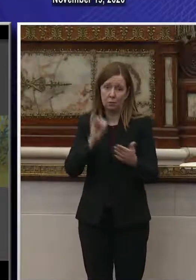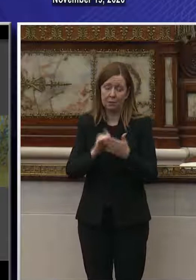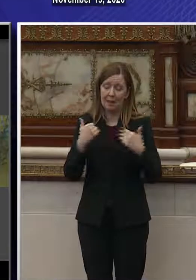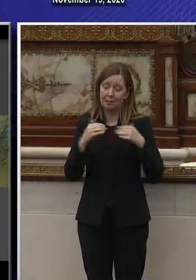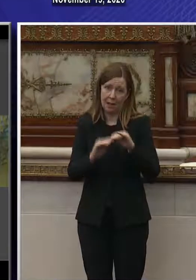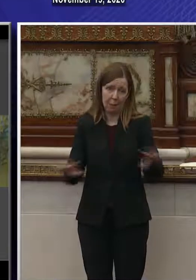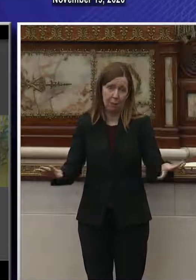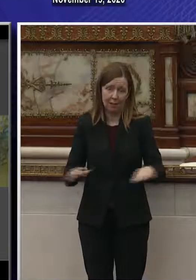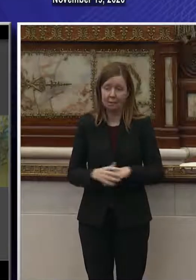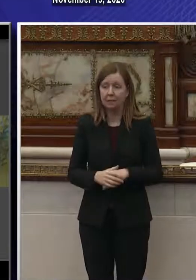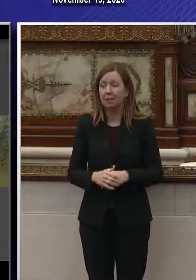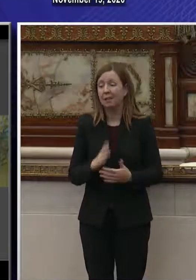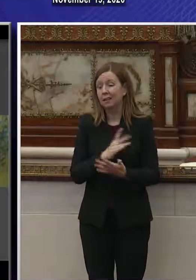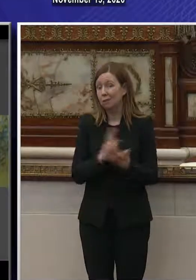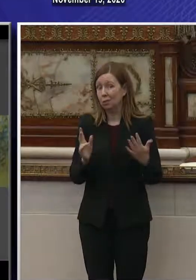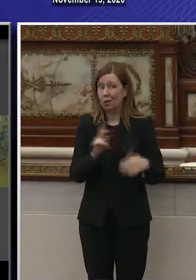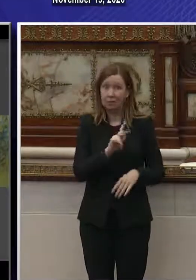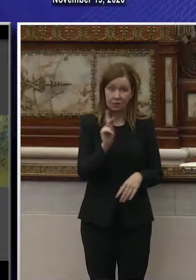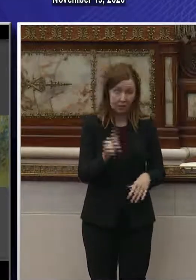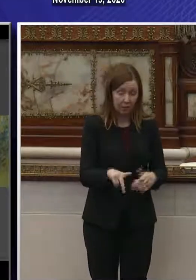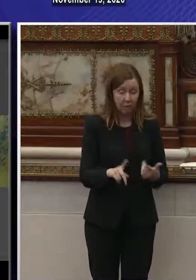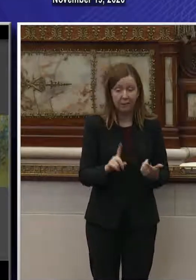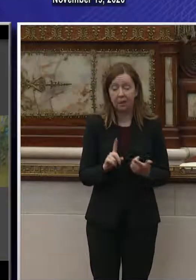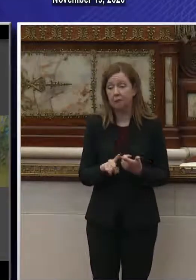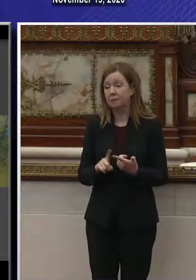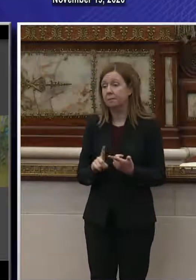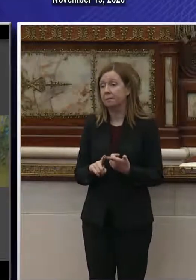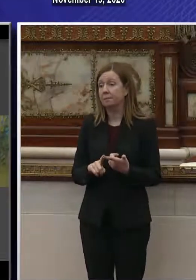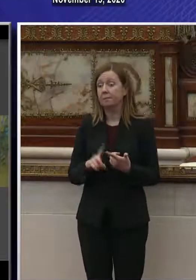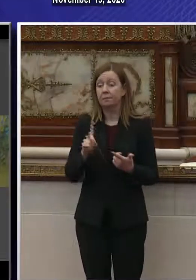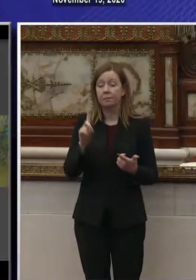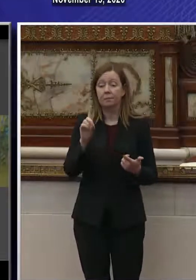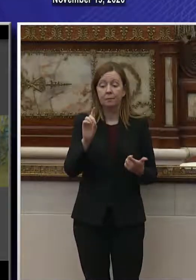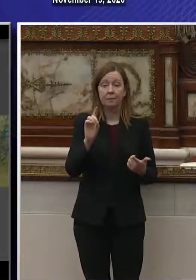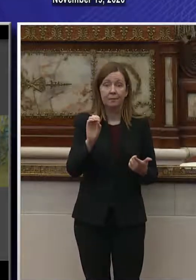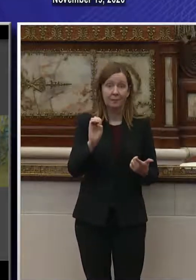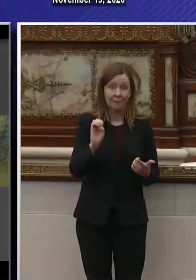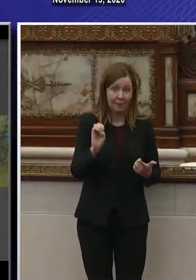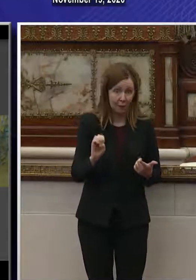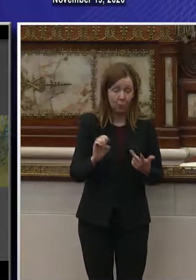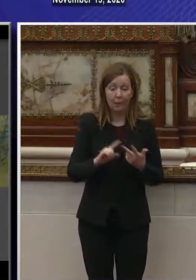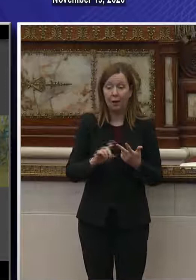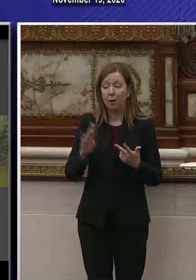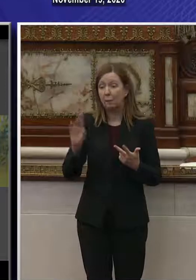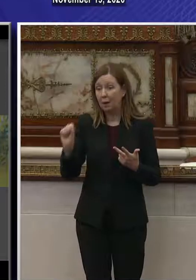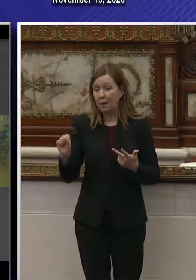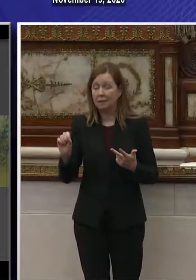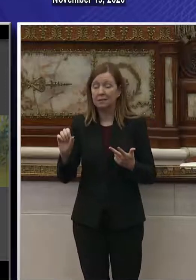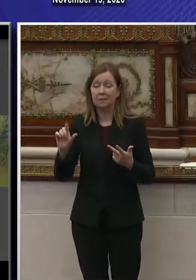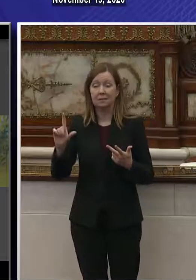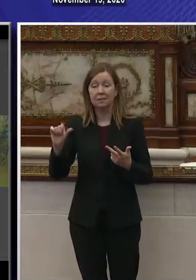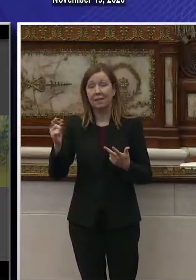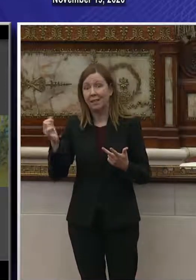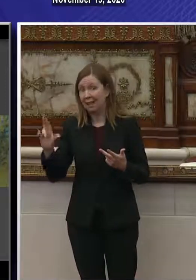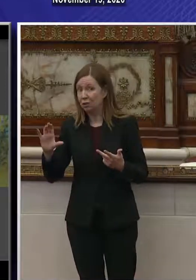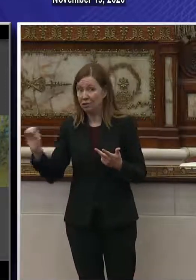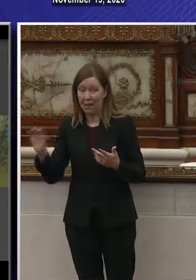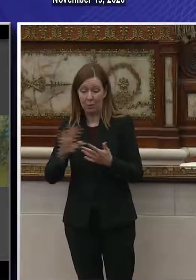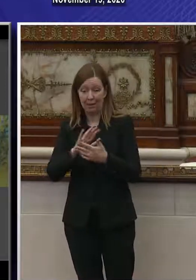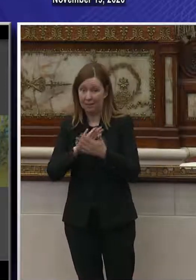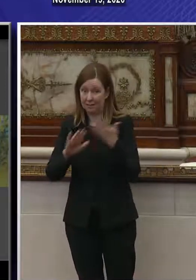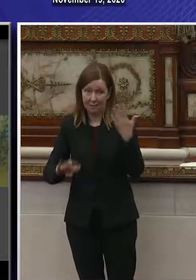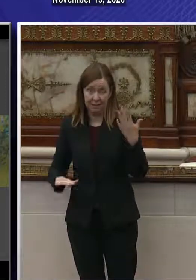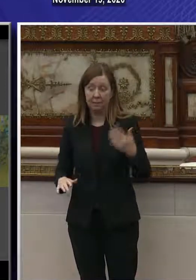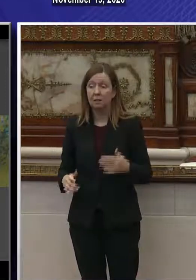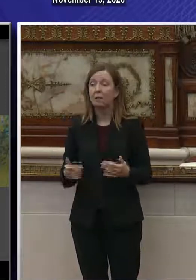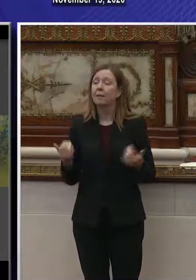outbreaks. This is across Philadelphia, Delaware, Bucks, and Lancaster counties, and